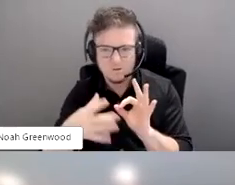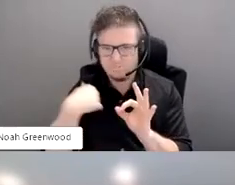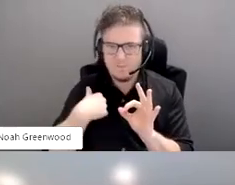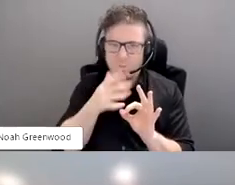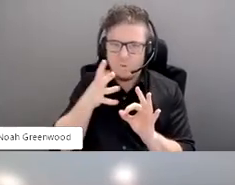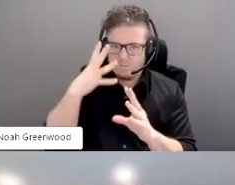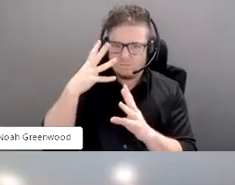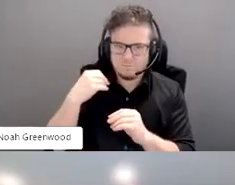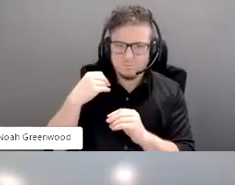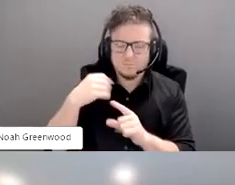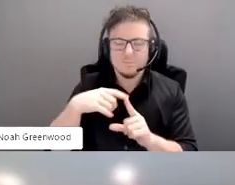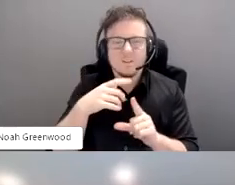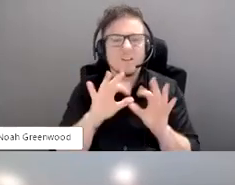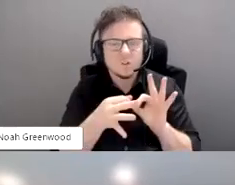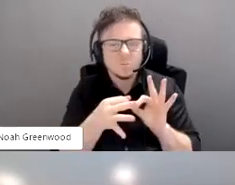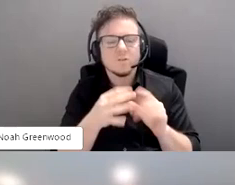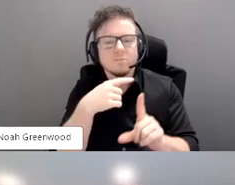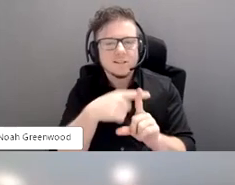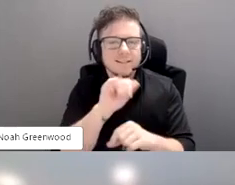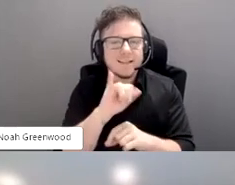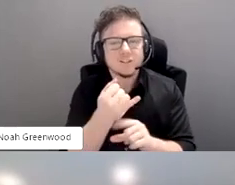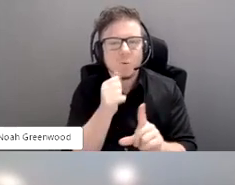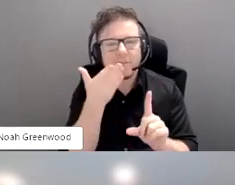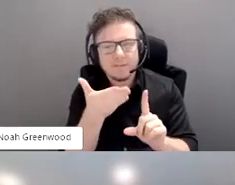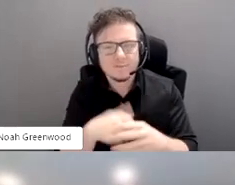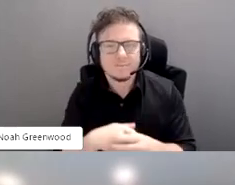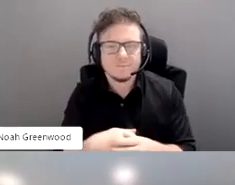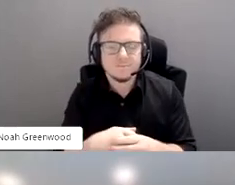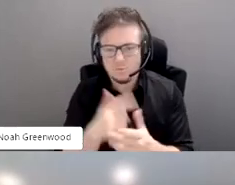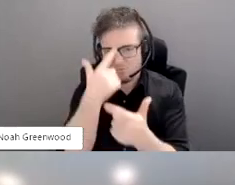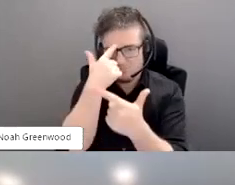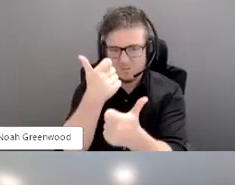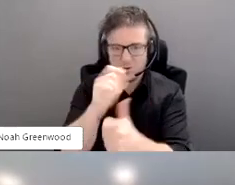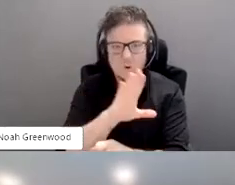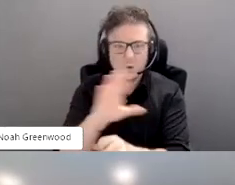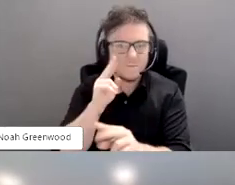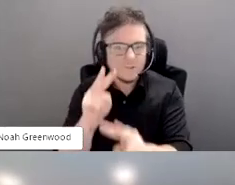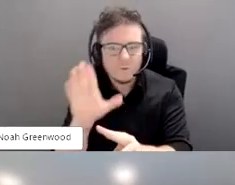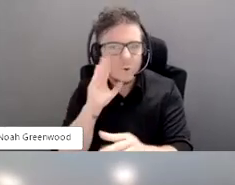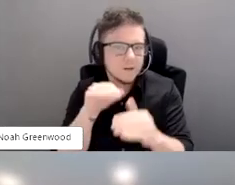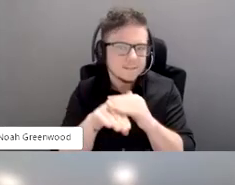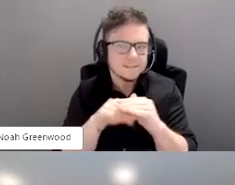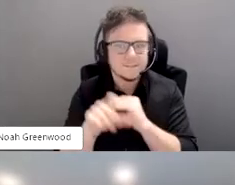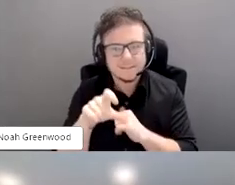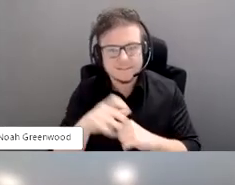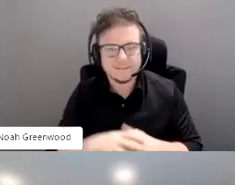So it's up to you how you would like to view for your own accessibility needs.